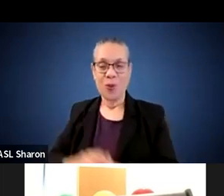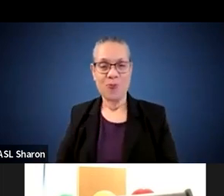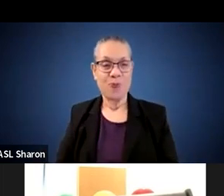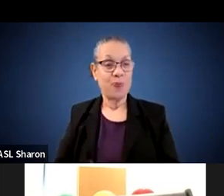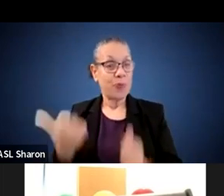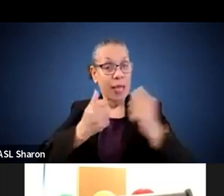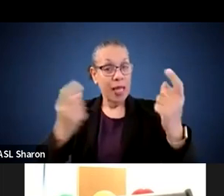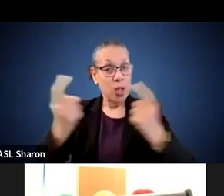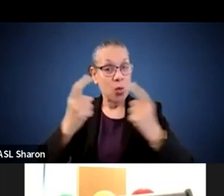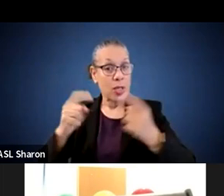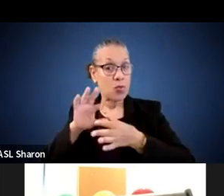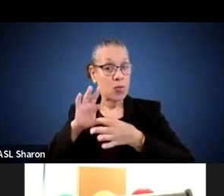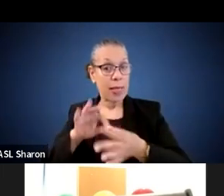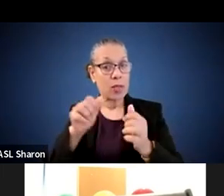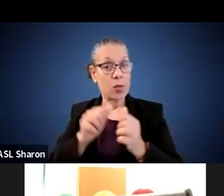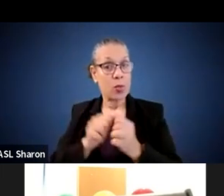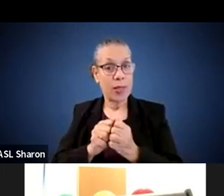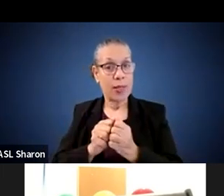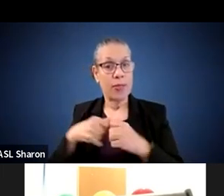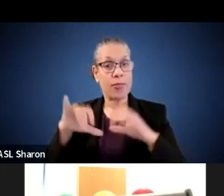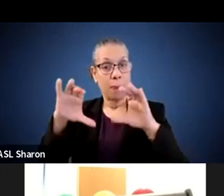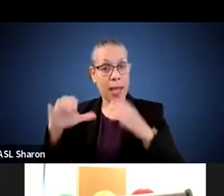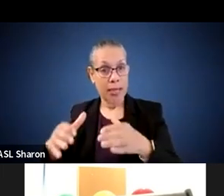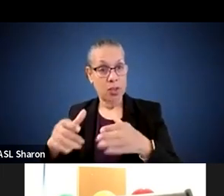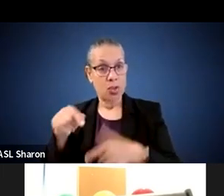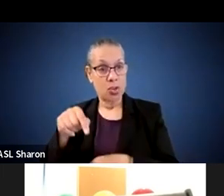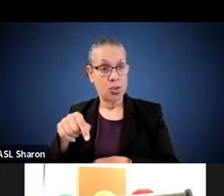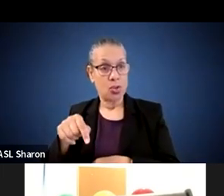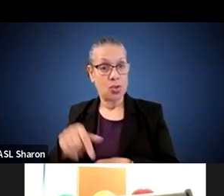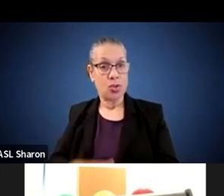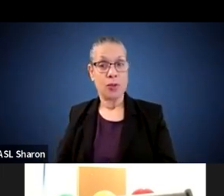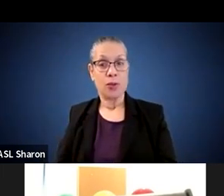are there any questions around the um the grants package as received